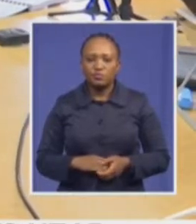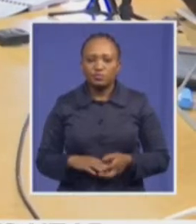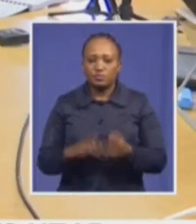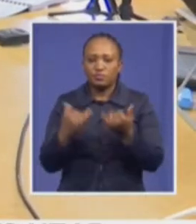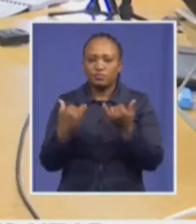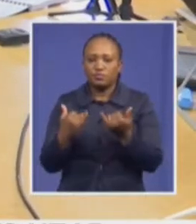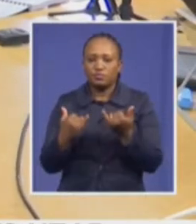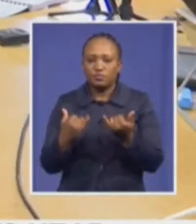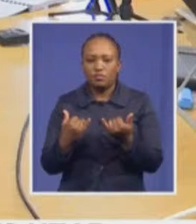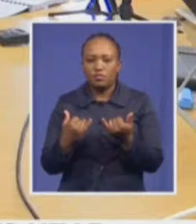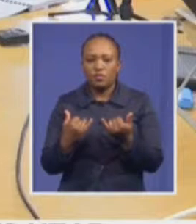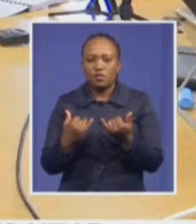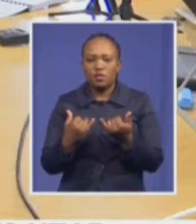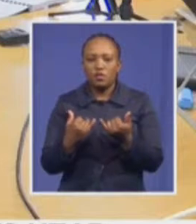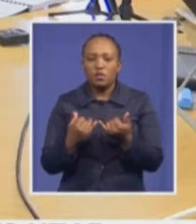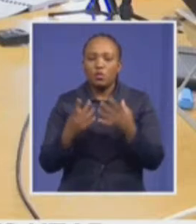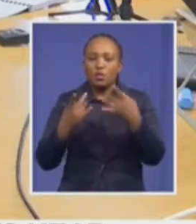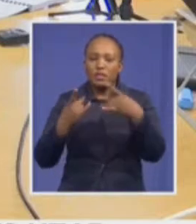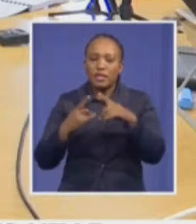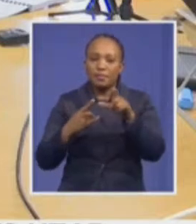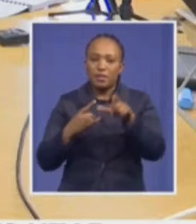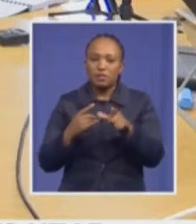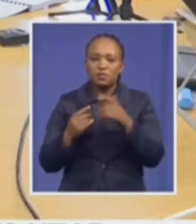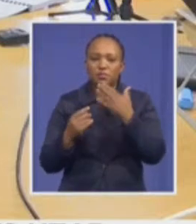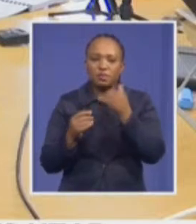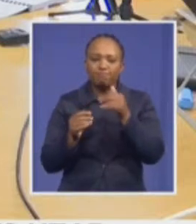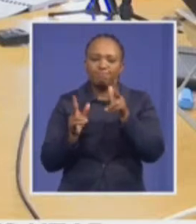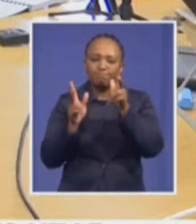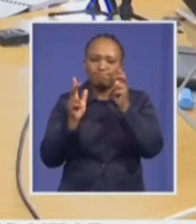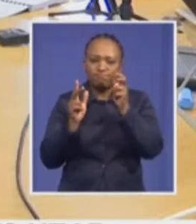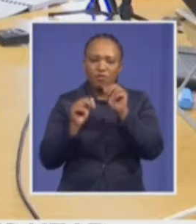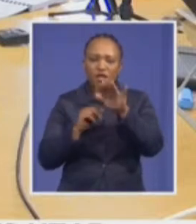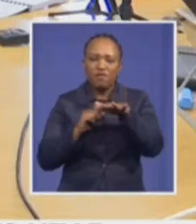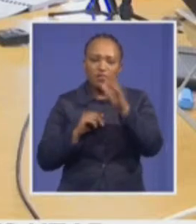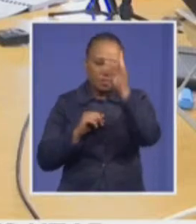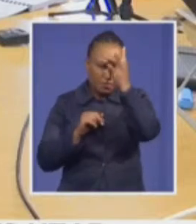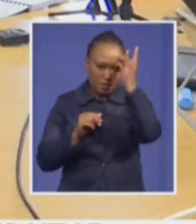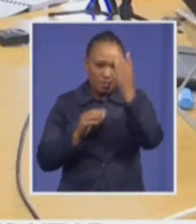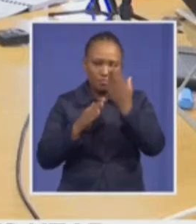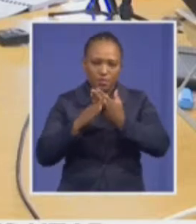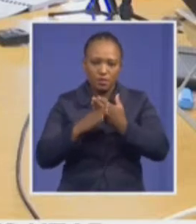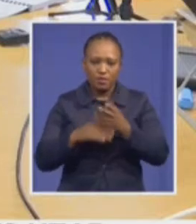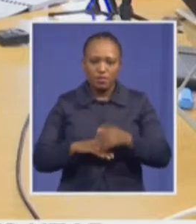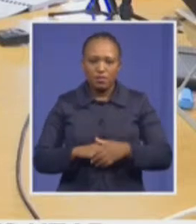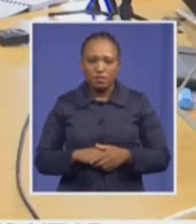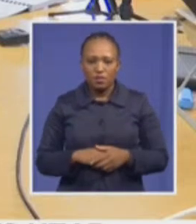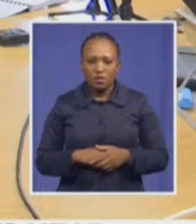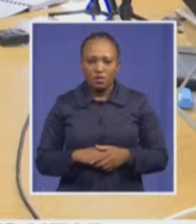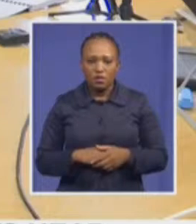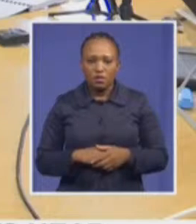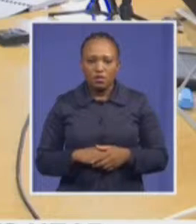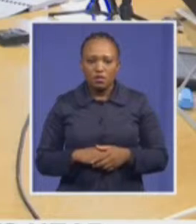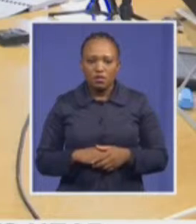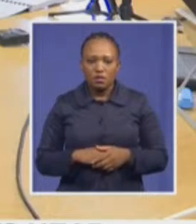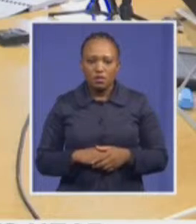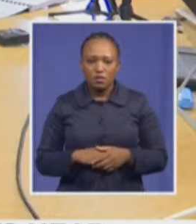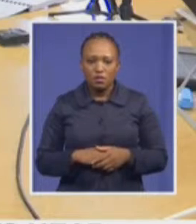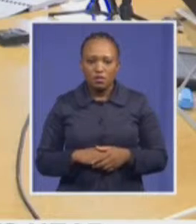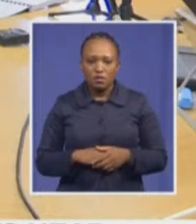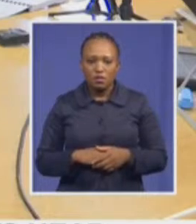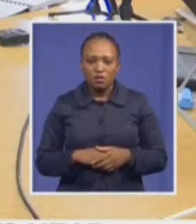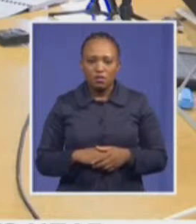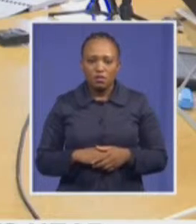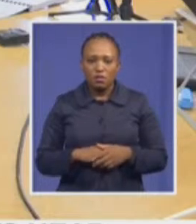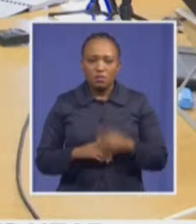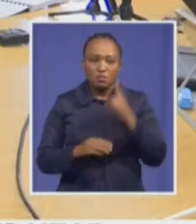colleague, take a 15-minute break just to get my head around everything? Right, because I don't think any of his evidence is controversial. Not necessarily,